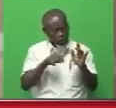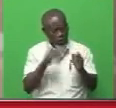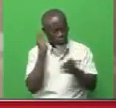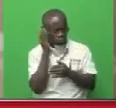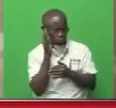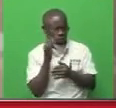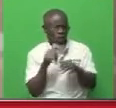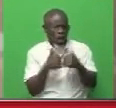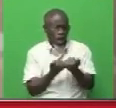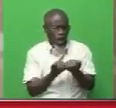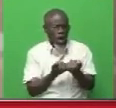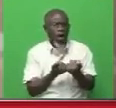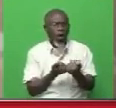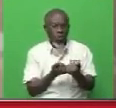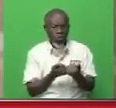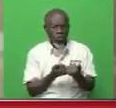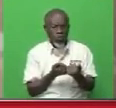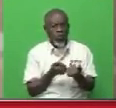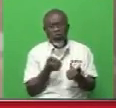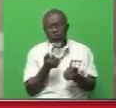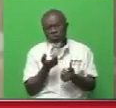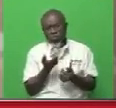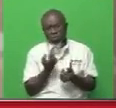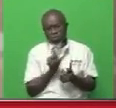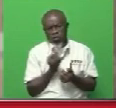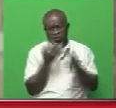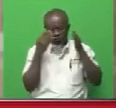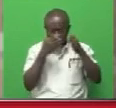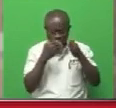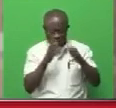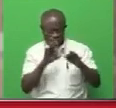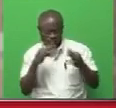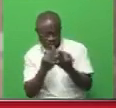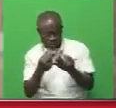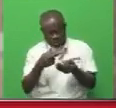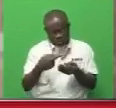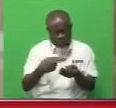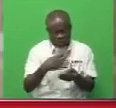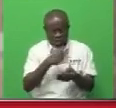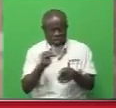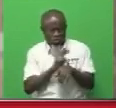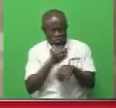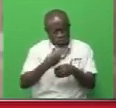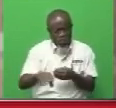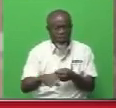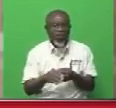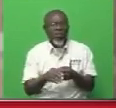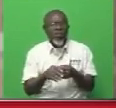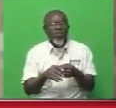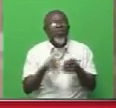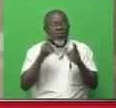ineptitude, bad mind, nepotism are the key factors which have influenced so much of our public expenditure that I think it